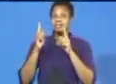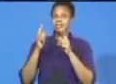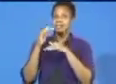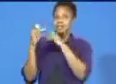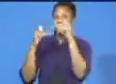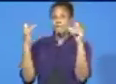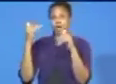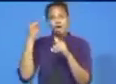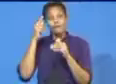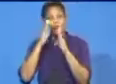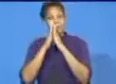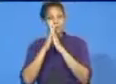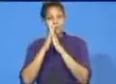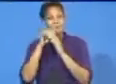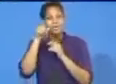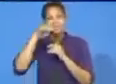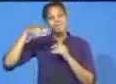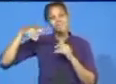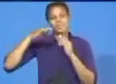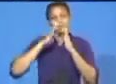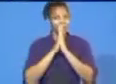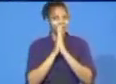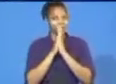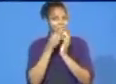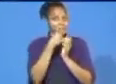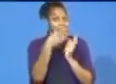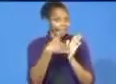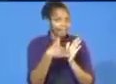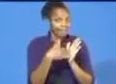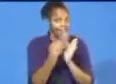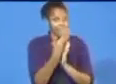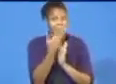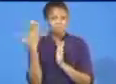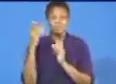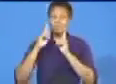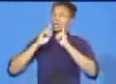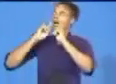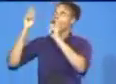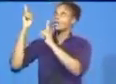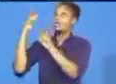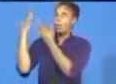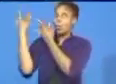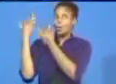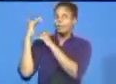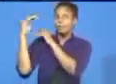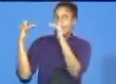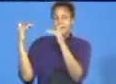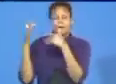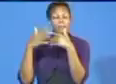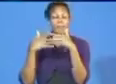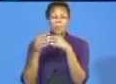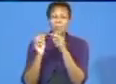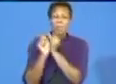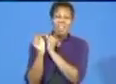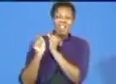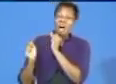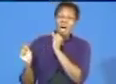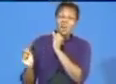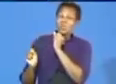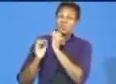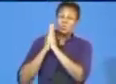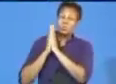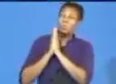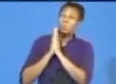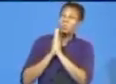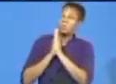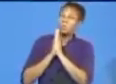prayer that you have not yet prayed. I'm going to say it again. There is an answer in heaven. I don't care how long you've prayed.